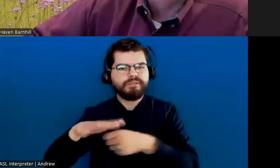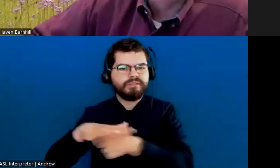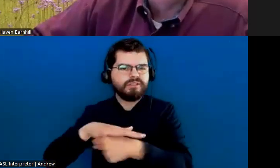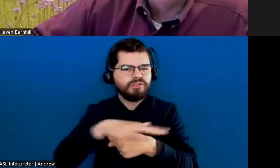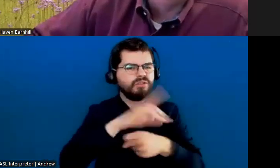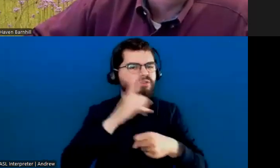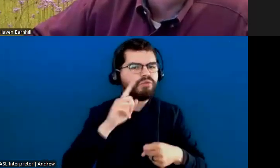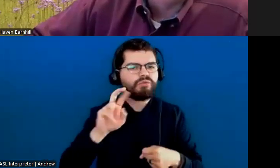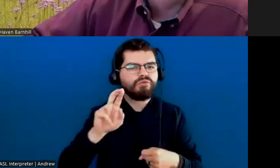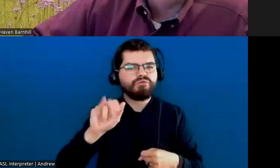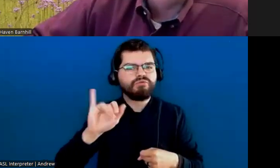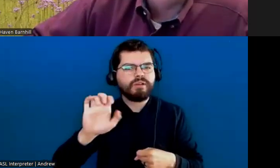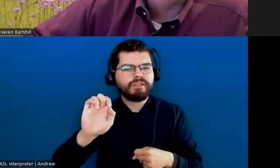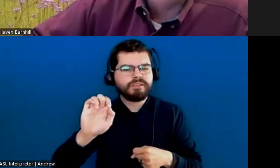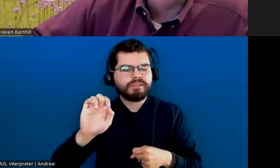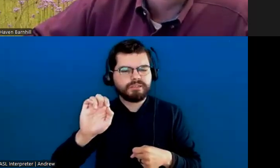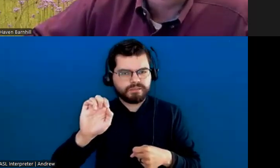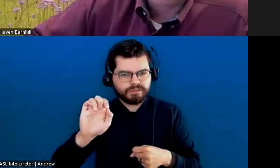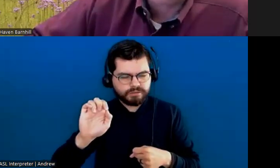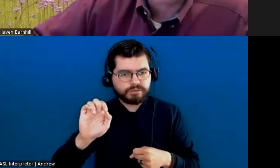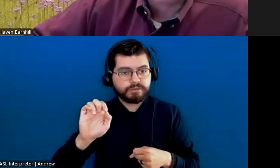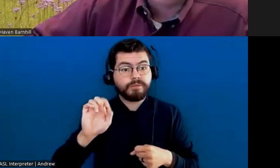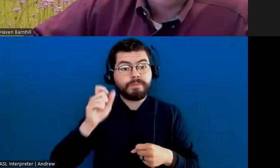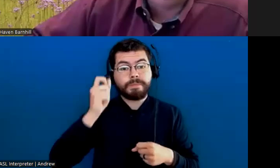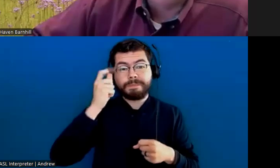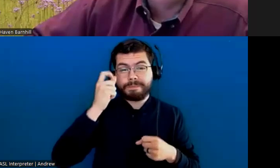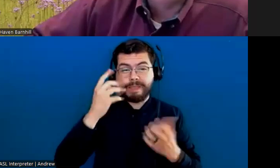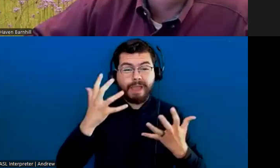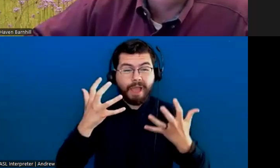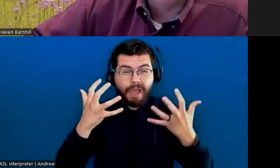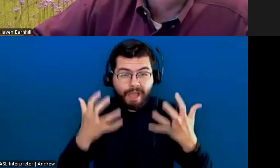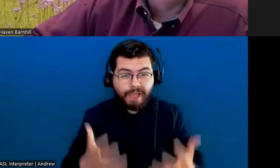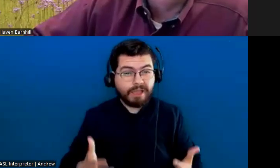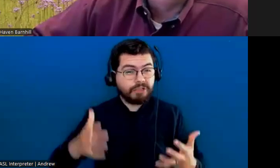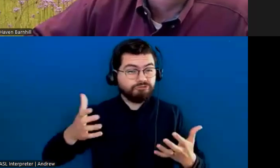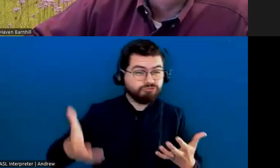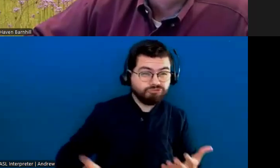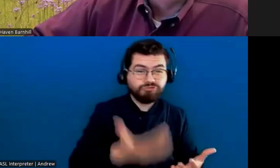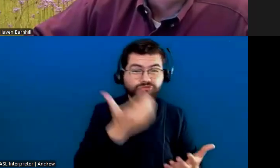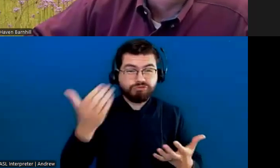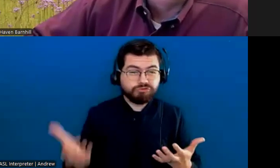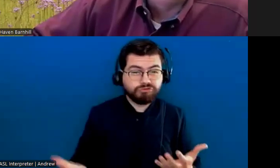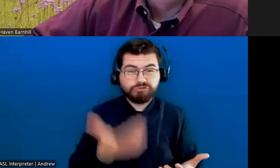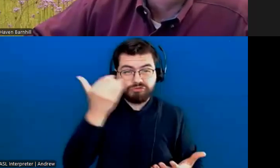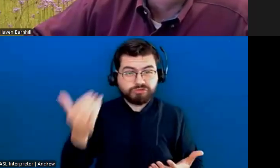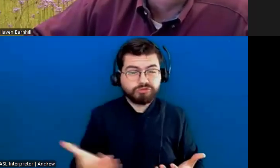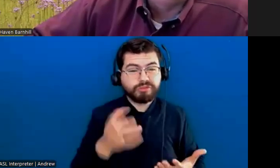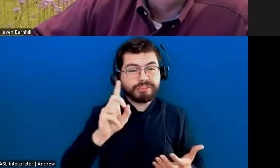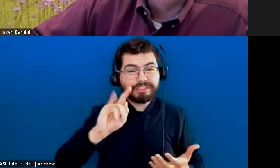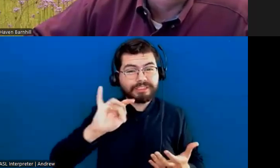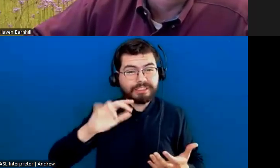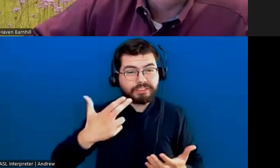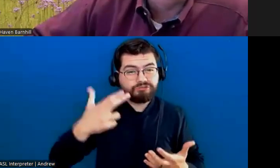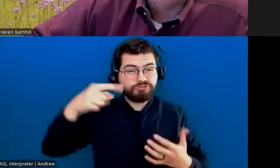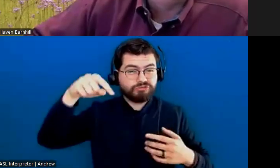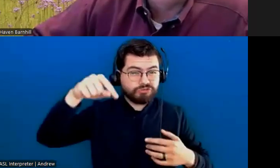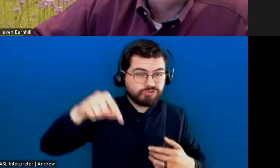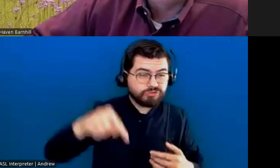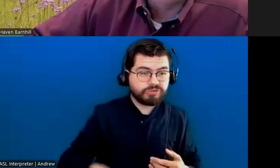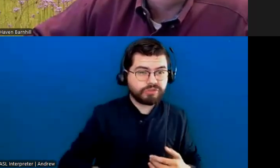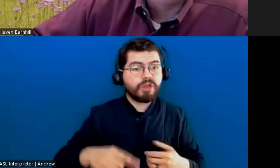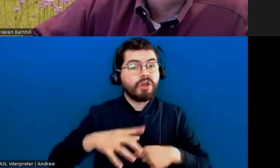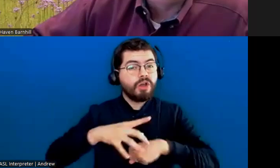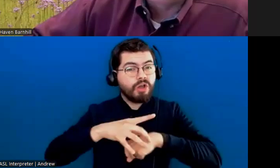1600s, heavily ditched, heavily impacted, and an amazing amount of earth moved to create